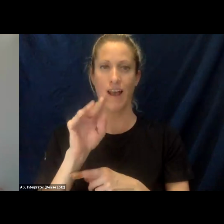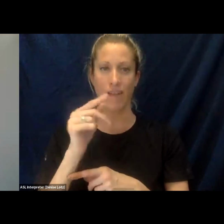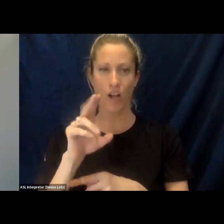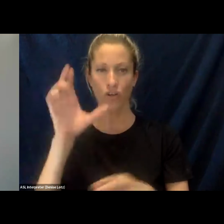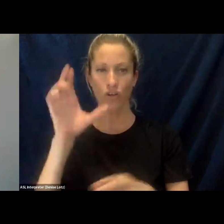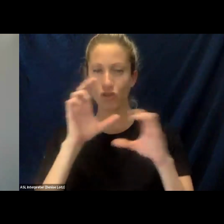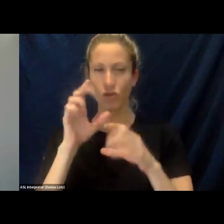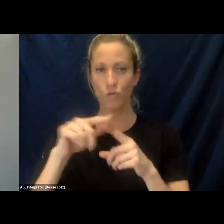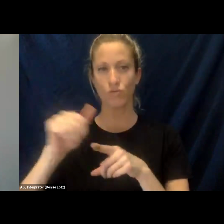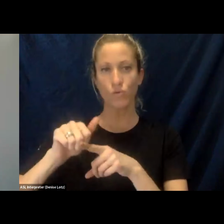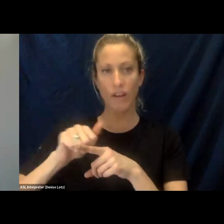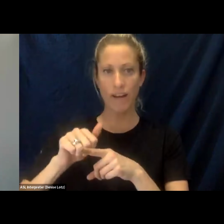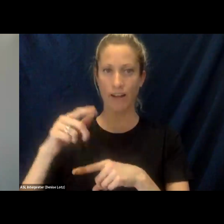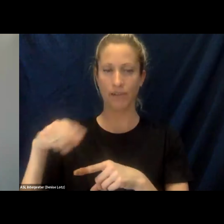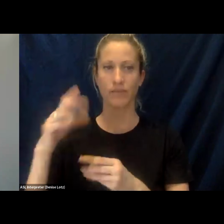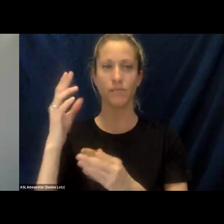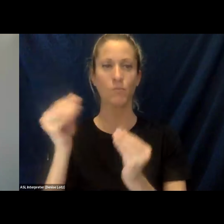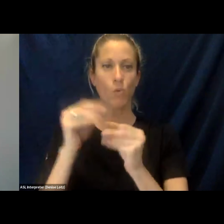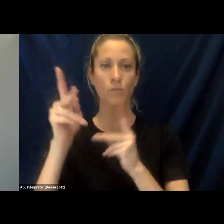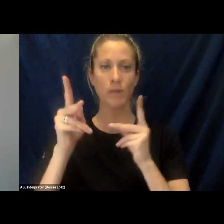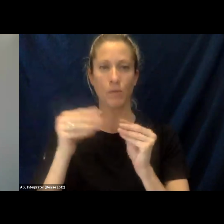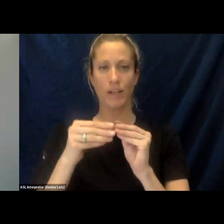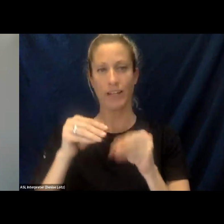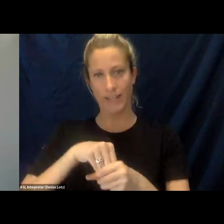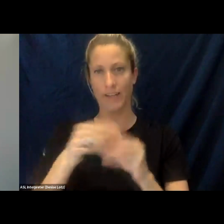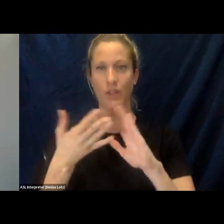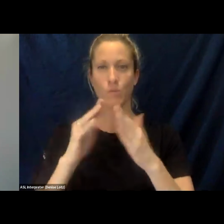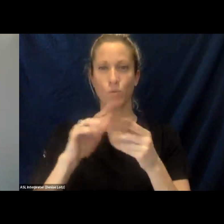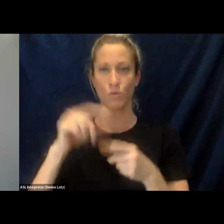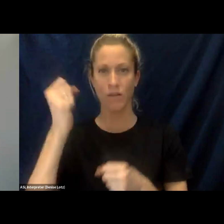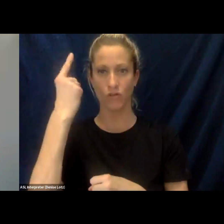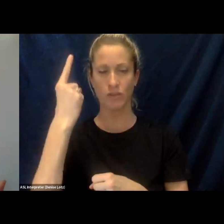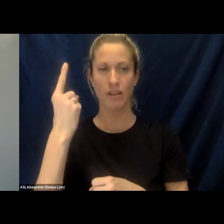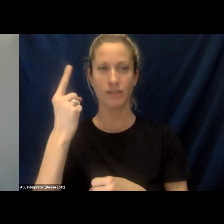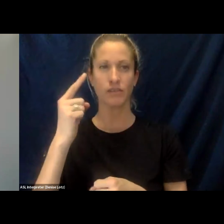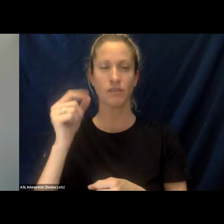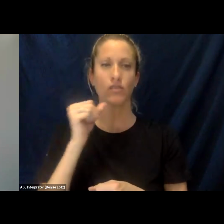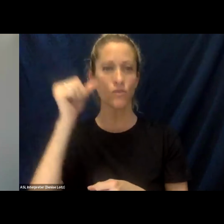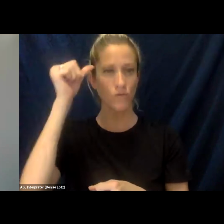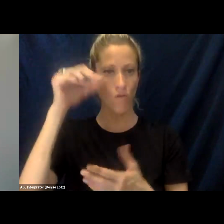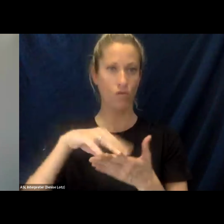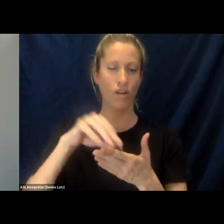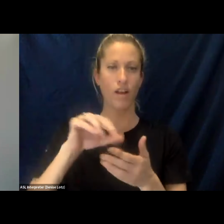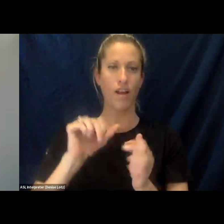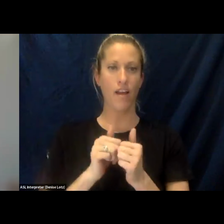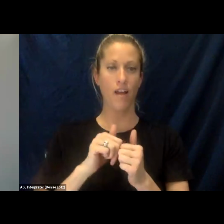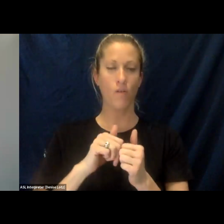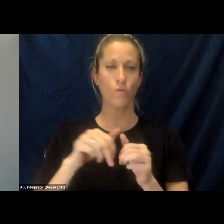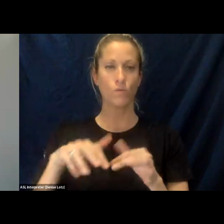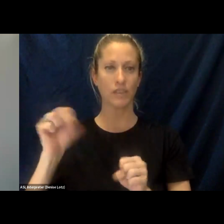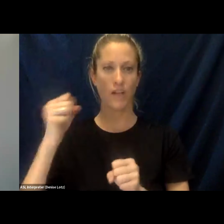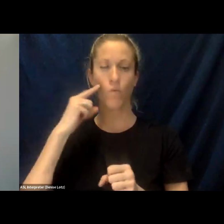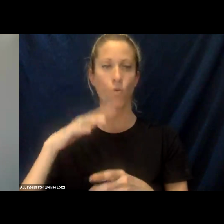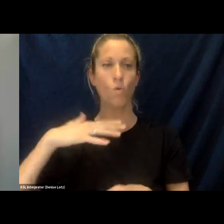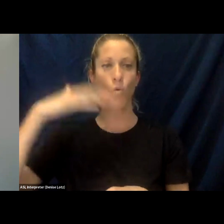want more people out in the community to understand adult learning and what it takes for an older